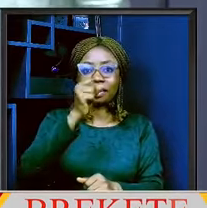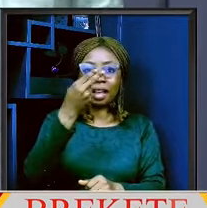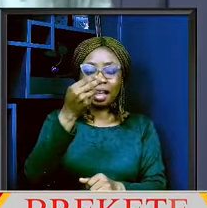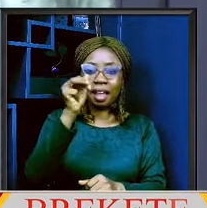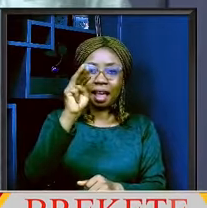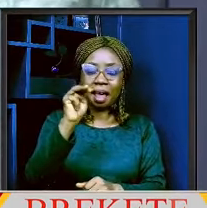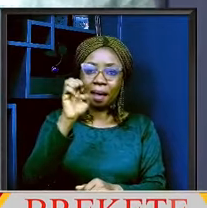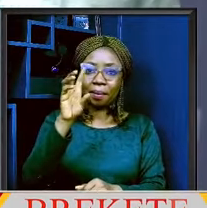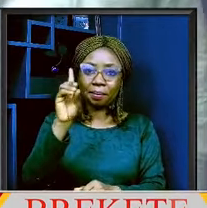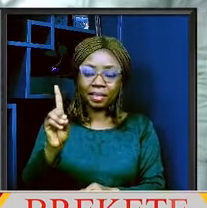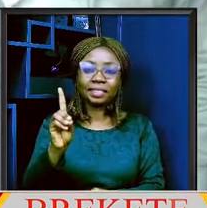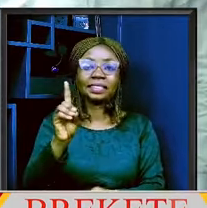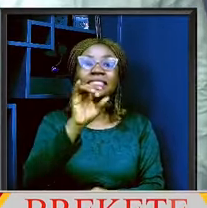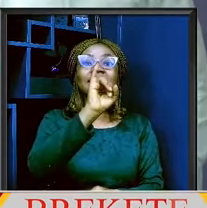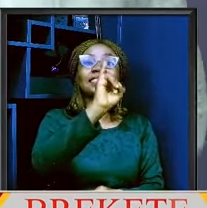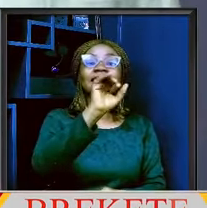Issa.